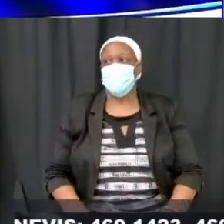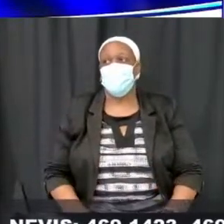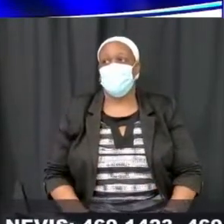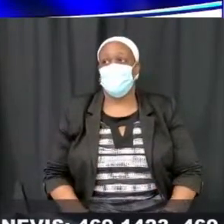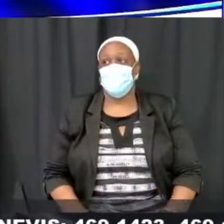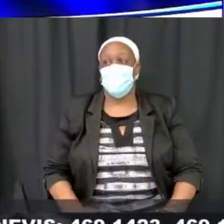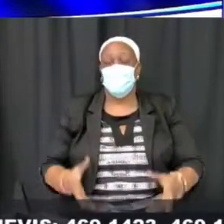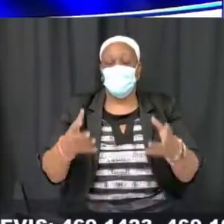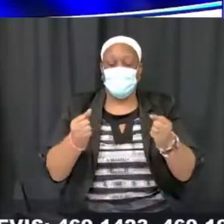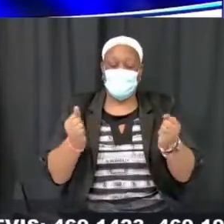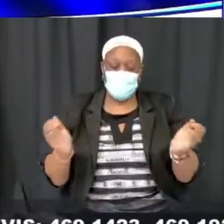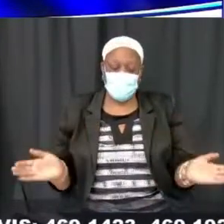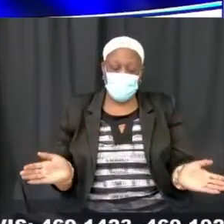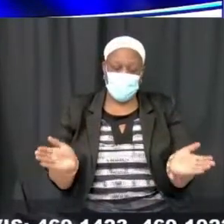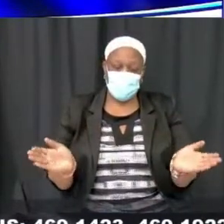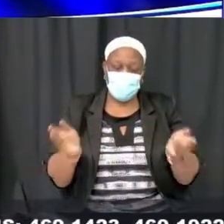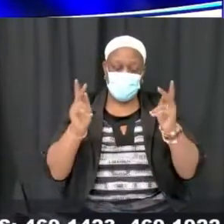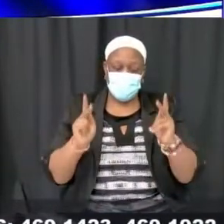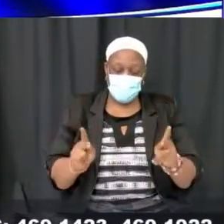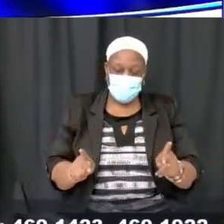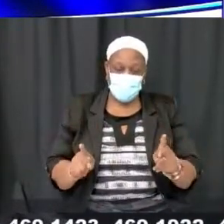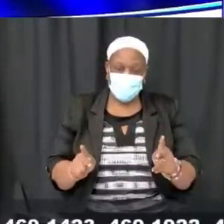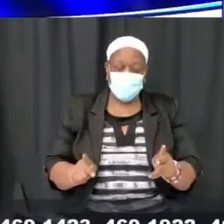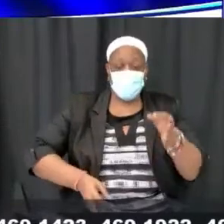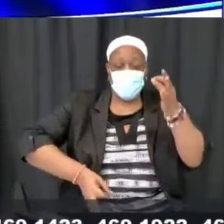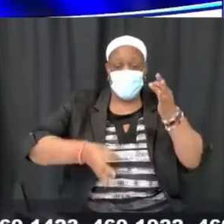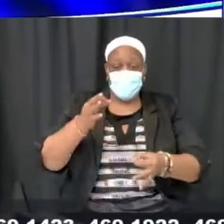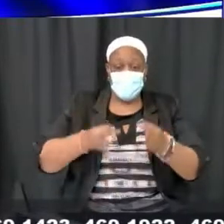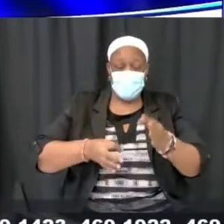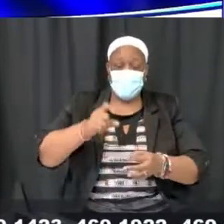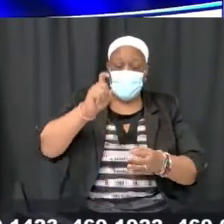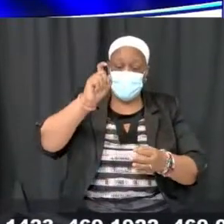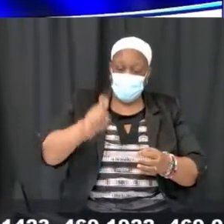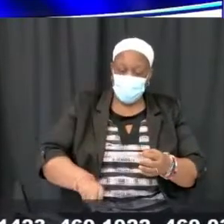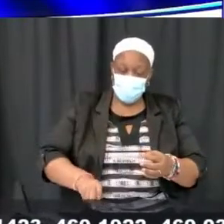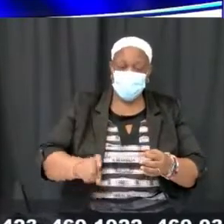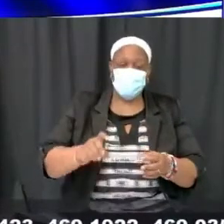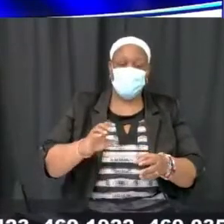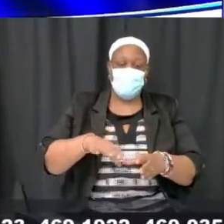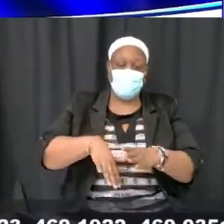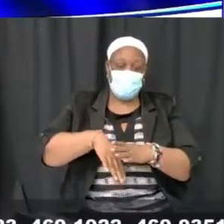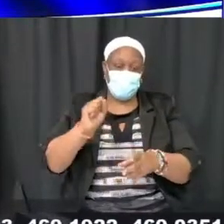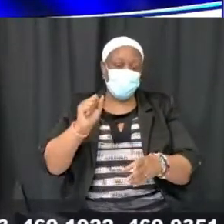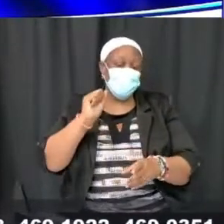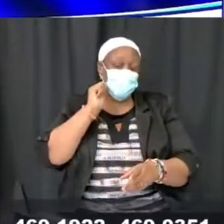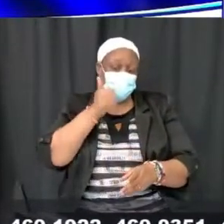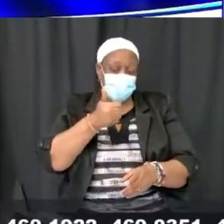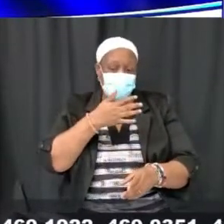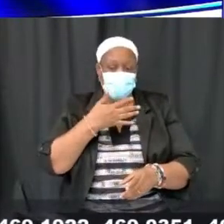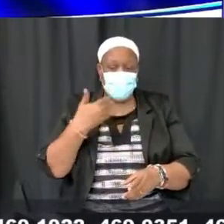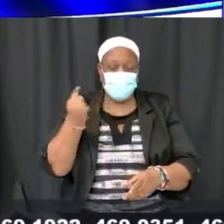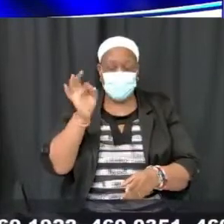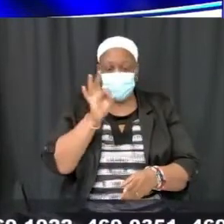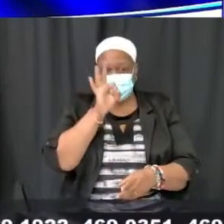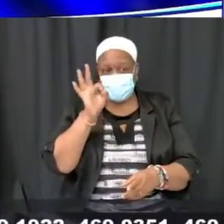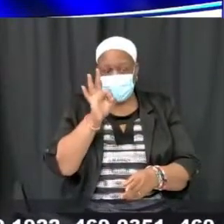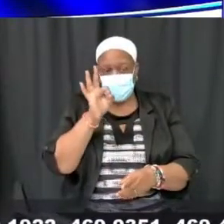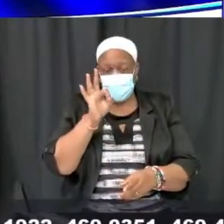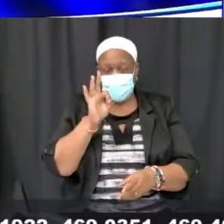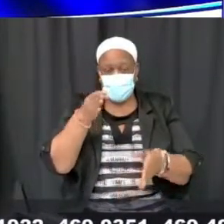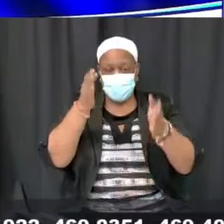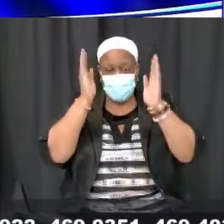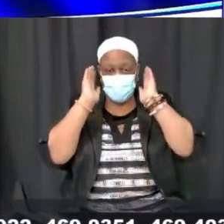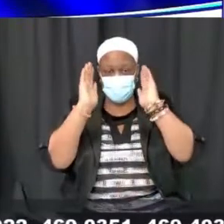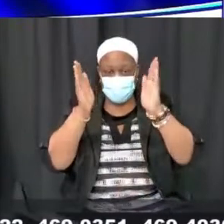persons. If you must leave your home, please remember to practice social distancing and adhere to all the other